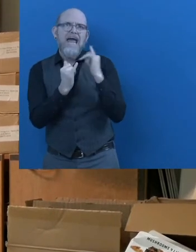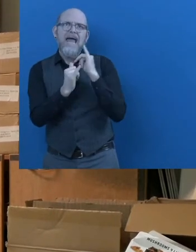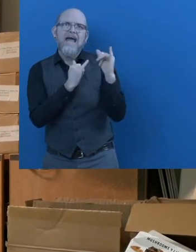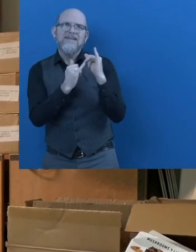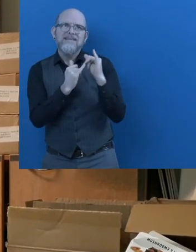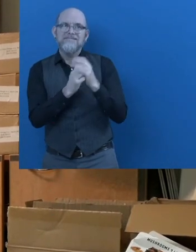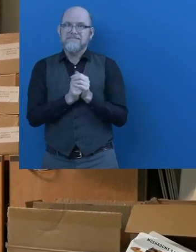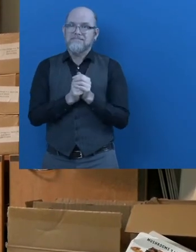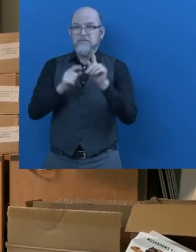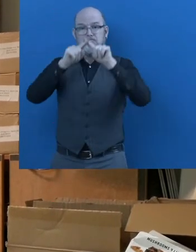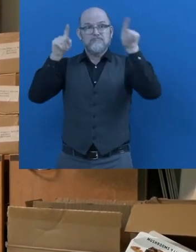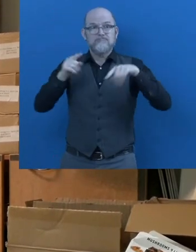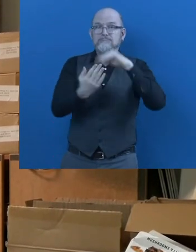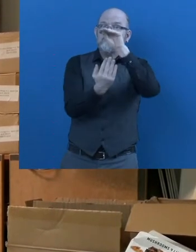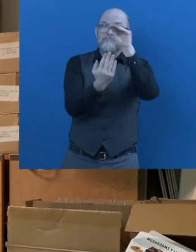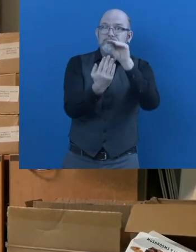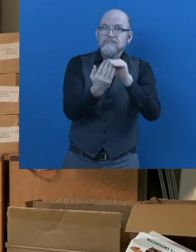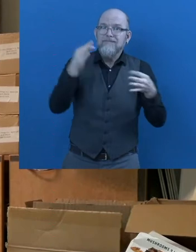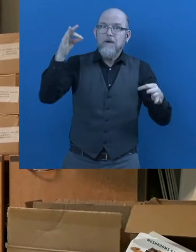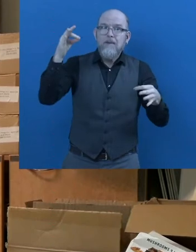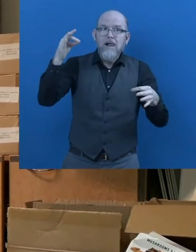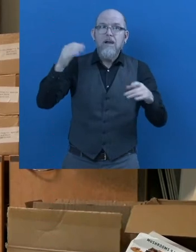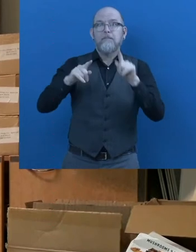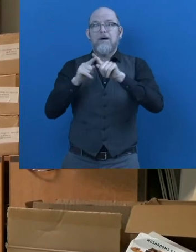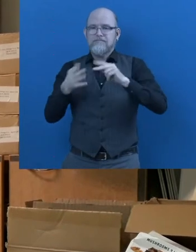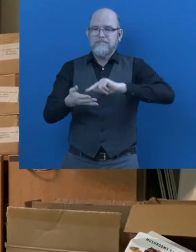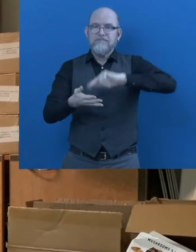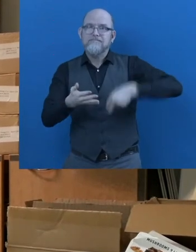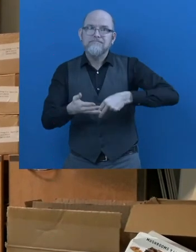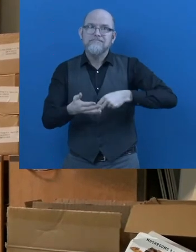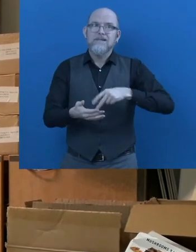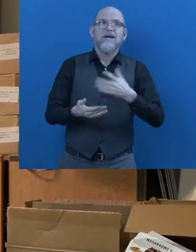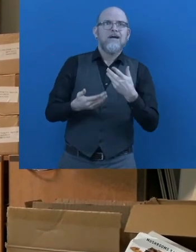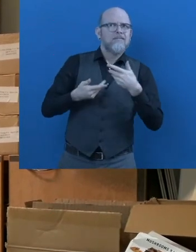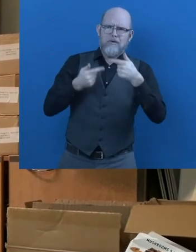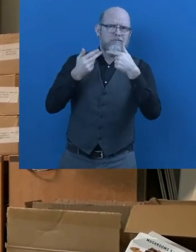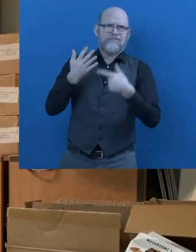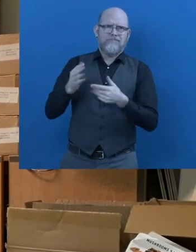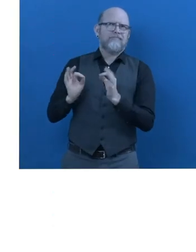filling out forms, signing contracts, and etc.